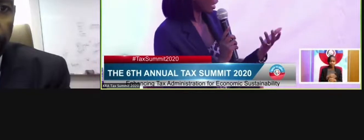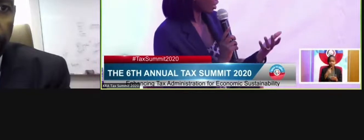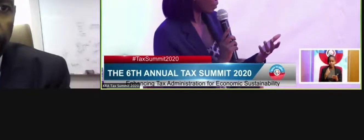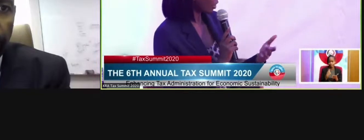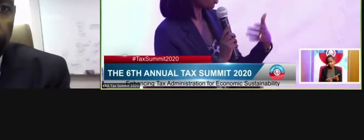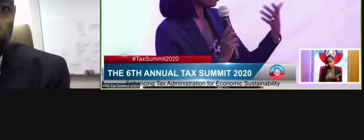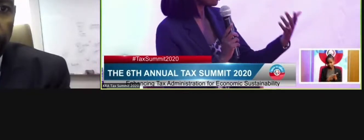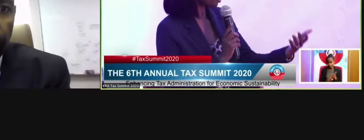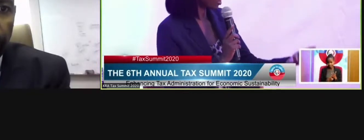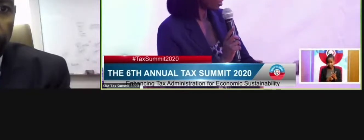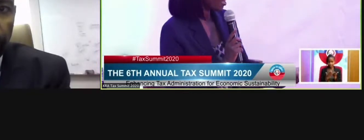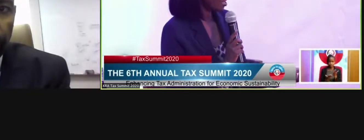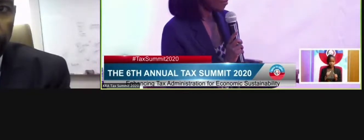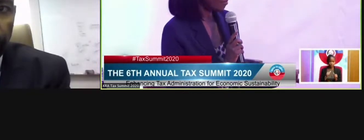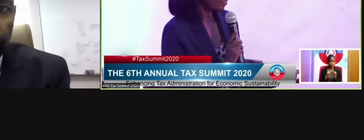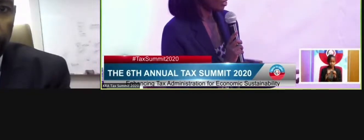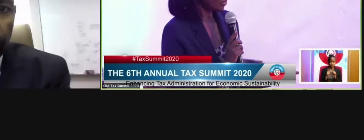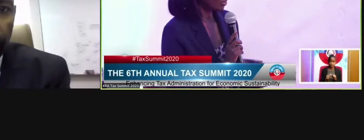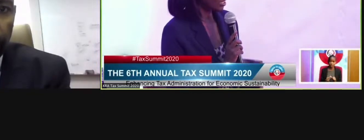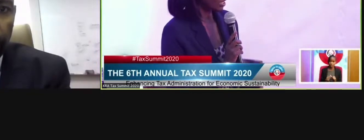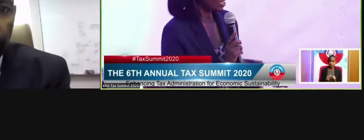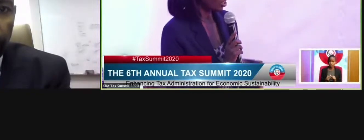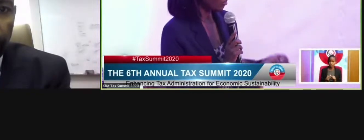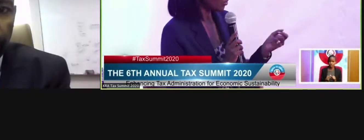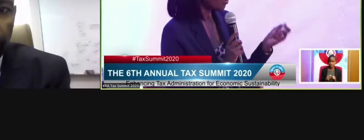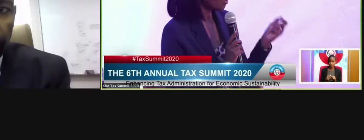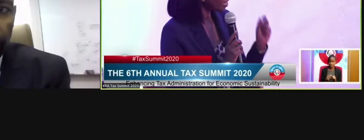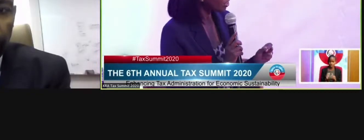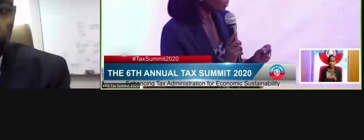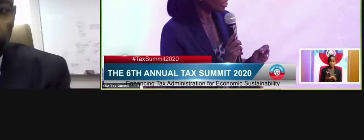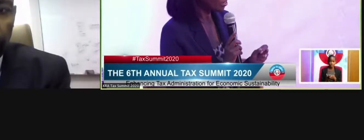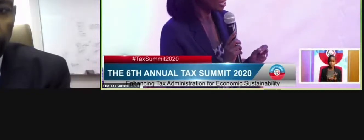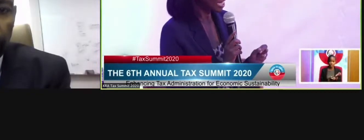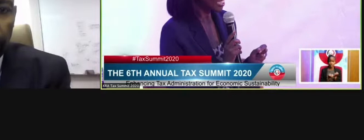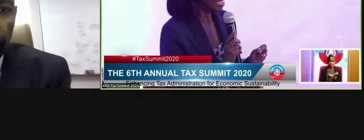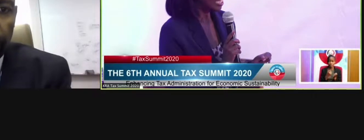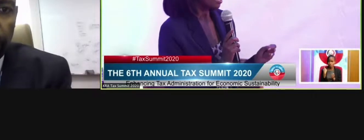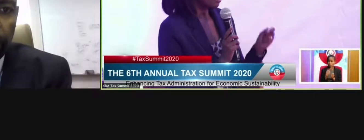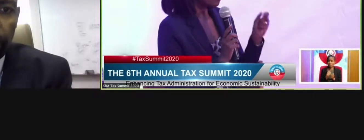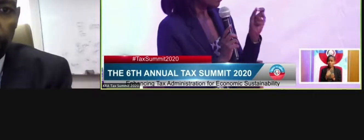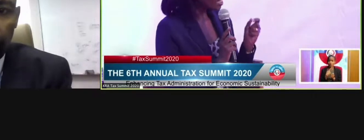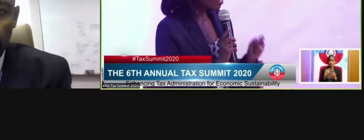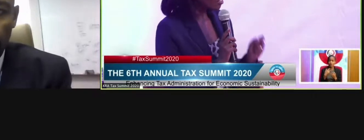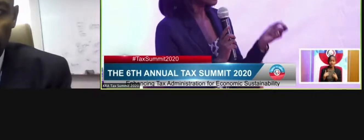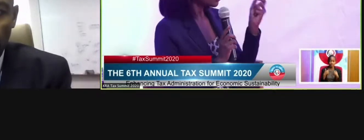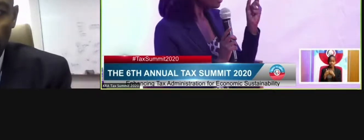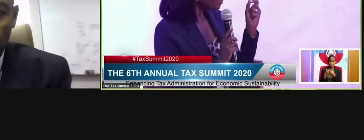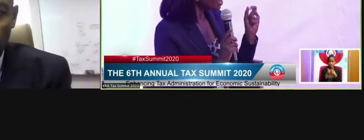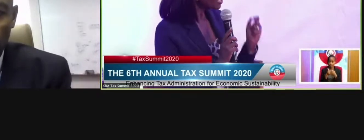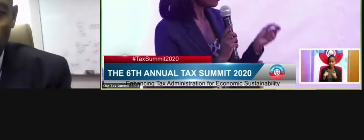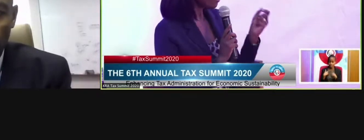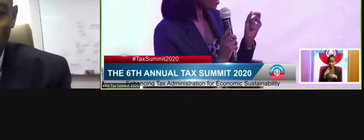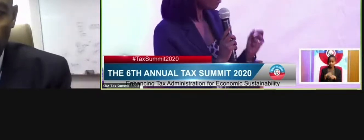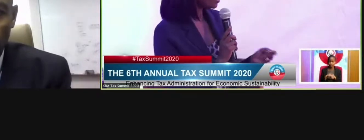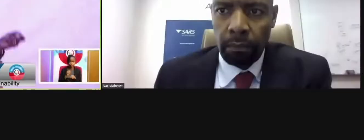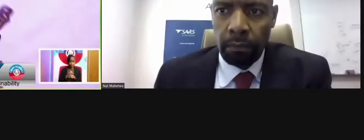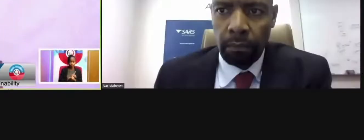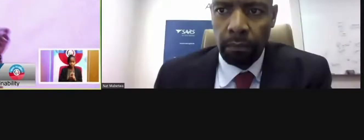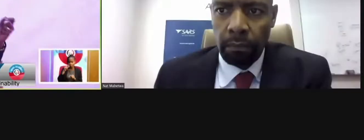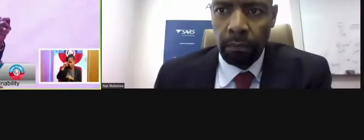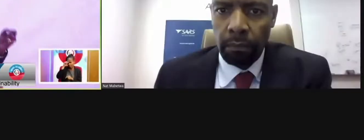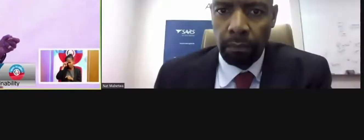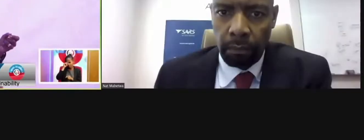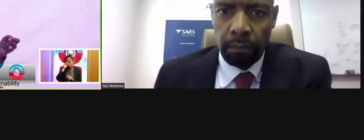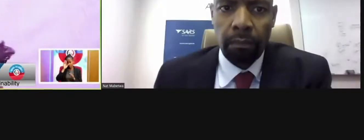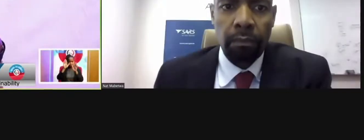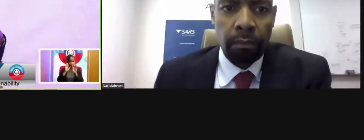to cushion, those in the economy who are hurting during COVID-19. But the government is also keen and very ambitious to spur economic